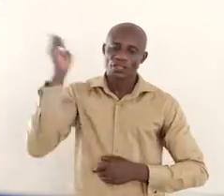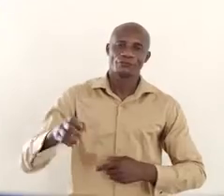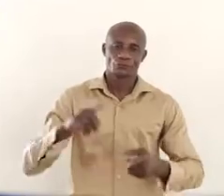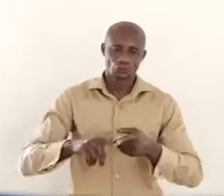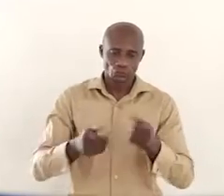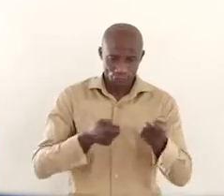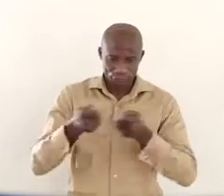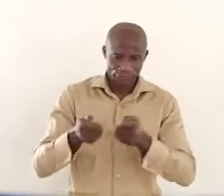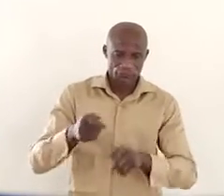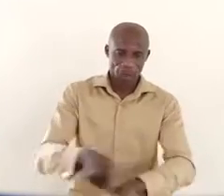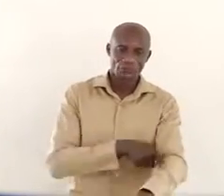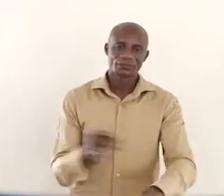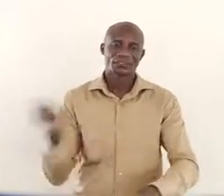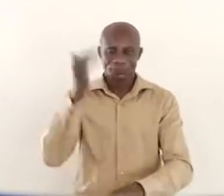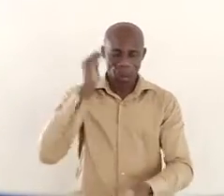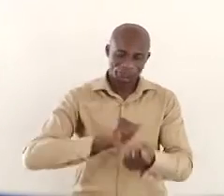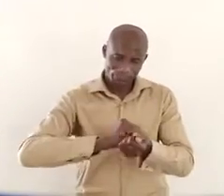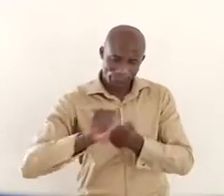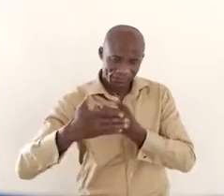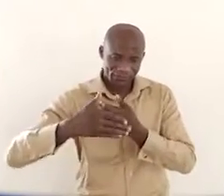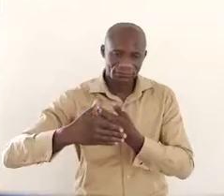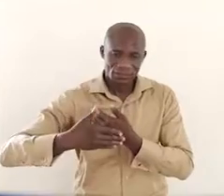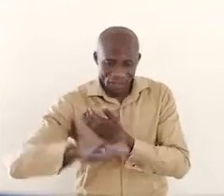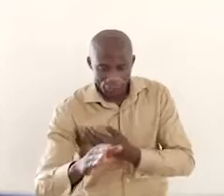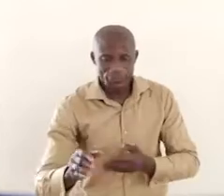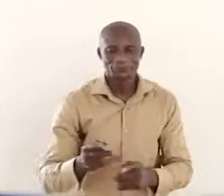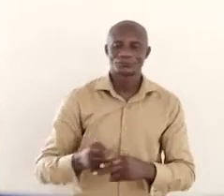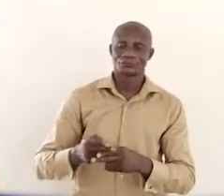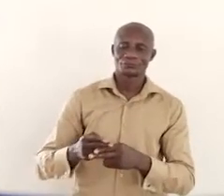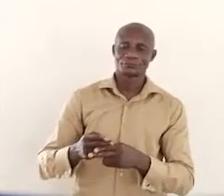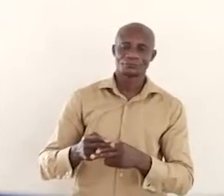long. That they will pass away soon.